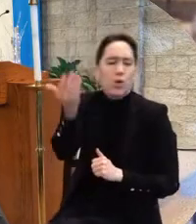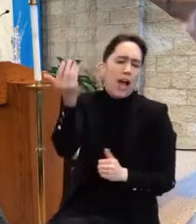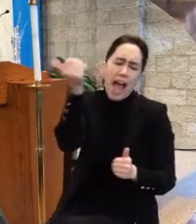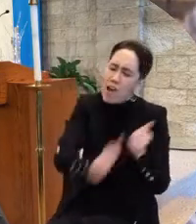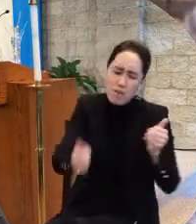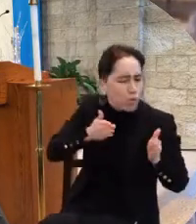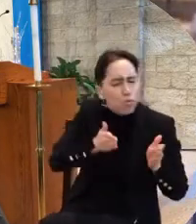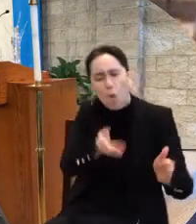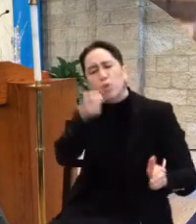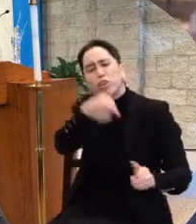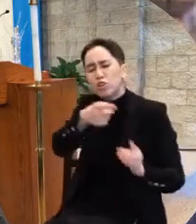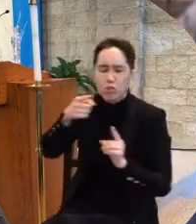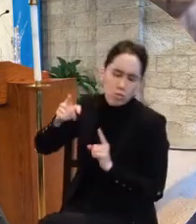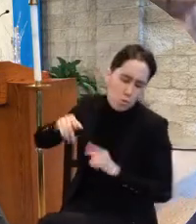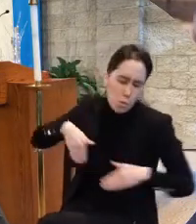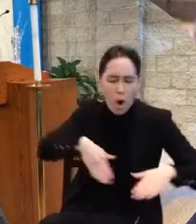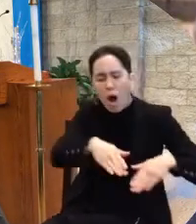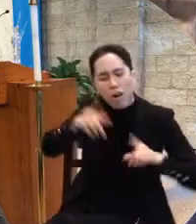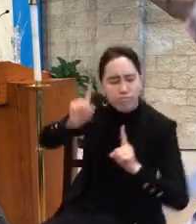Woo!